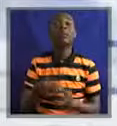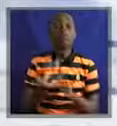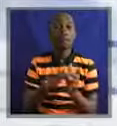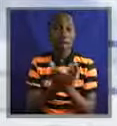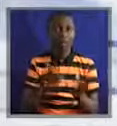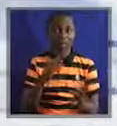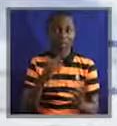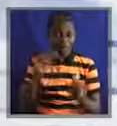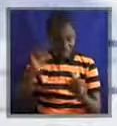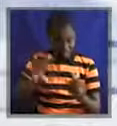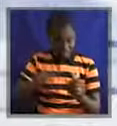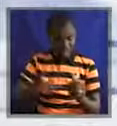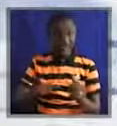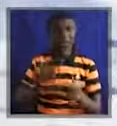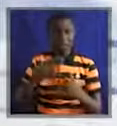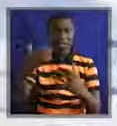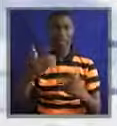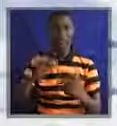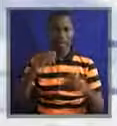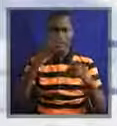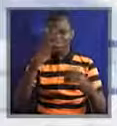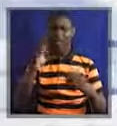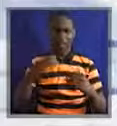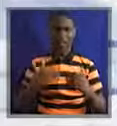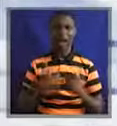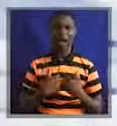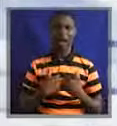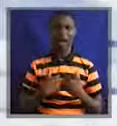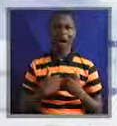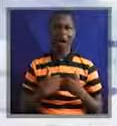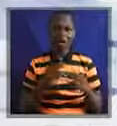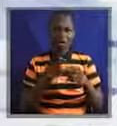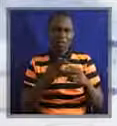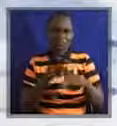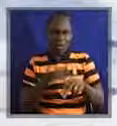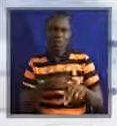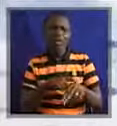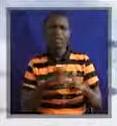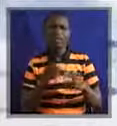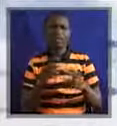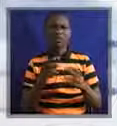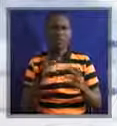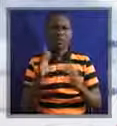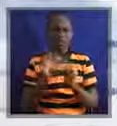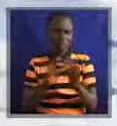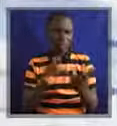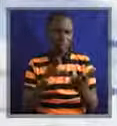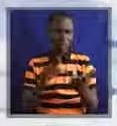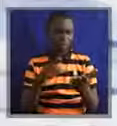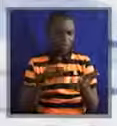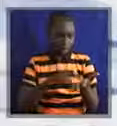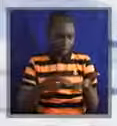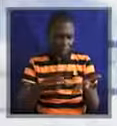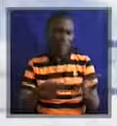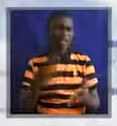yes. Na encha kura na wo be wura bible mu na ya hwe enyema bi a asi e wo